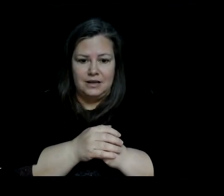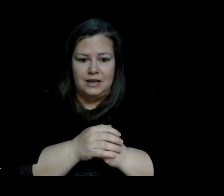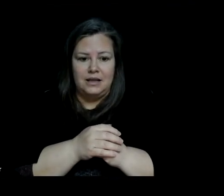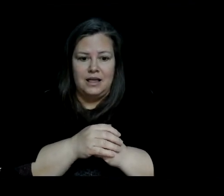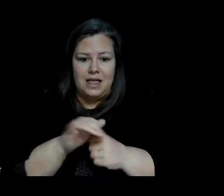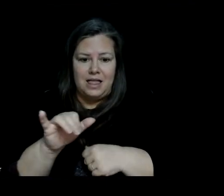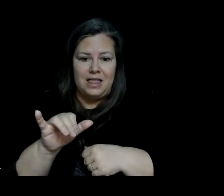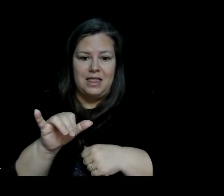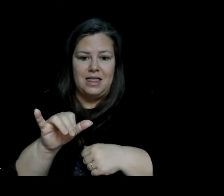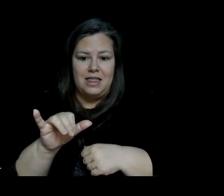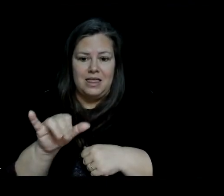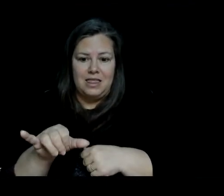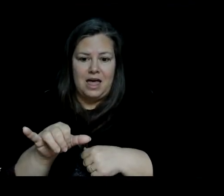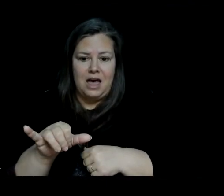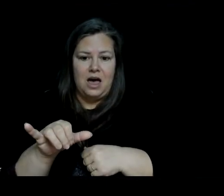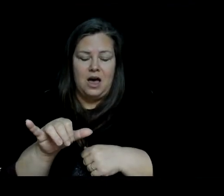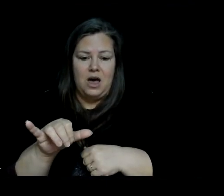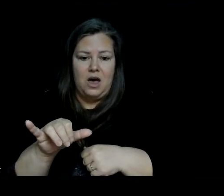would,